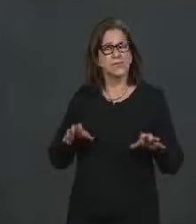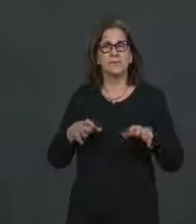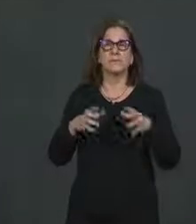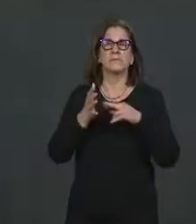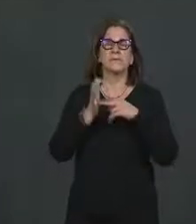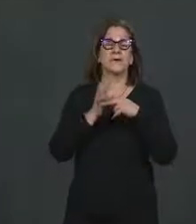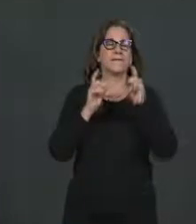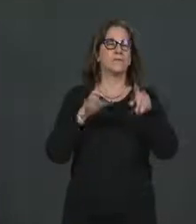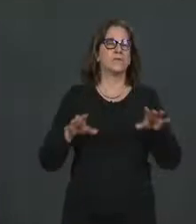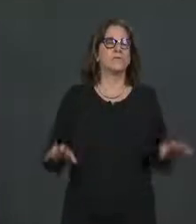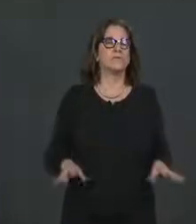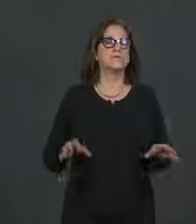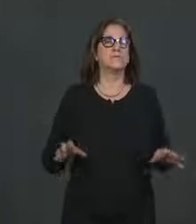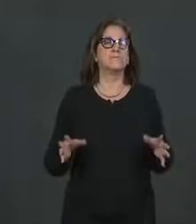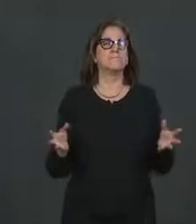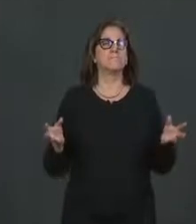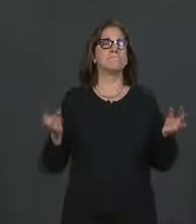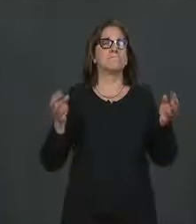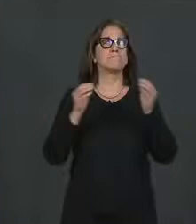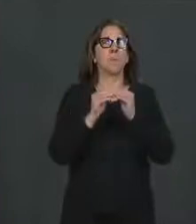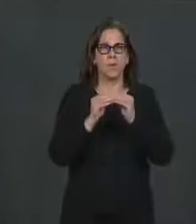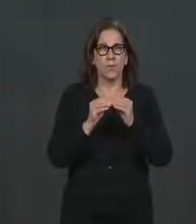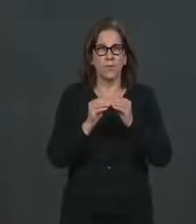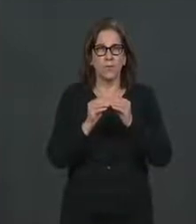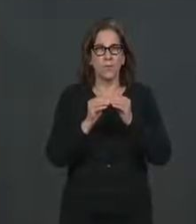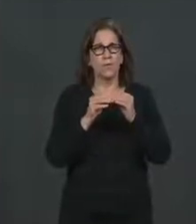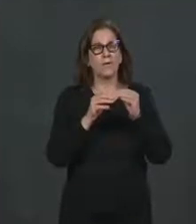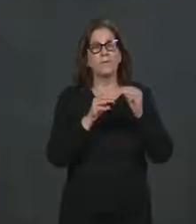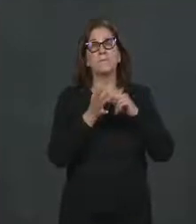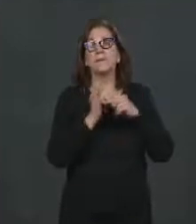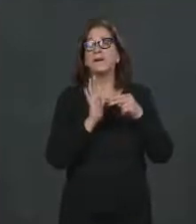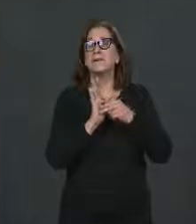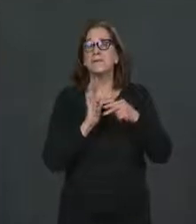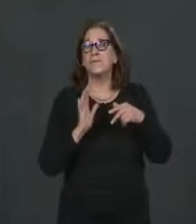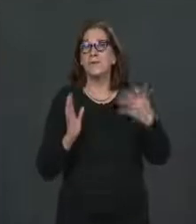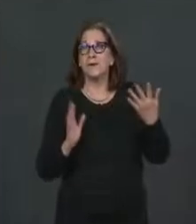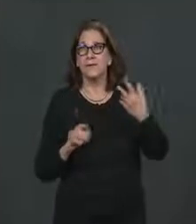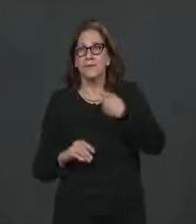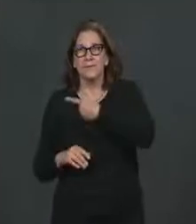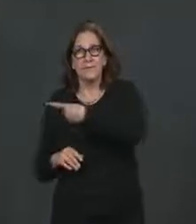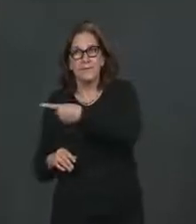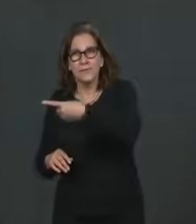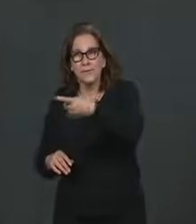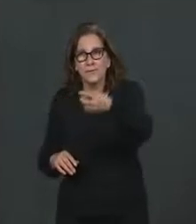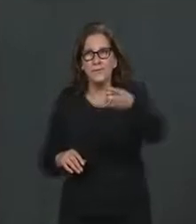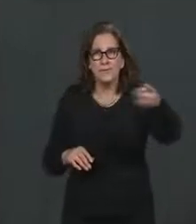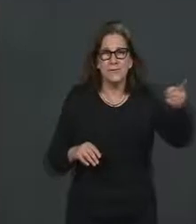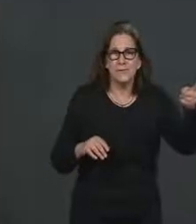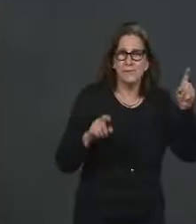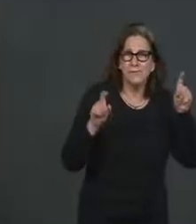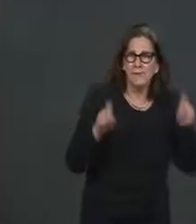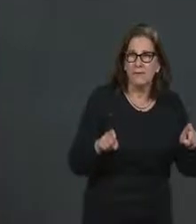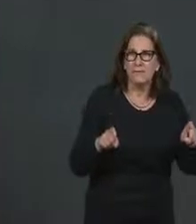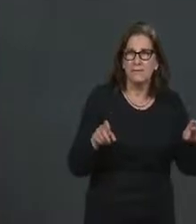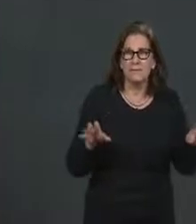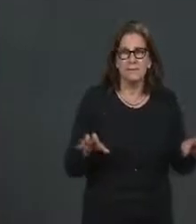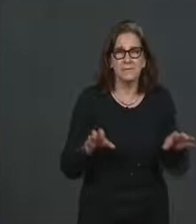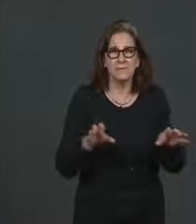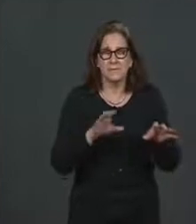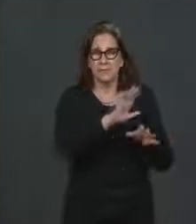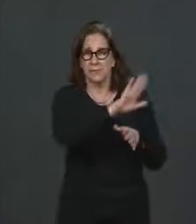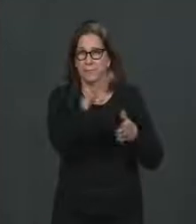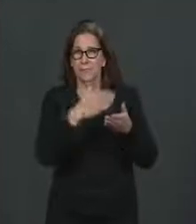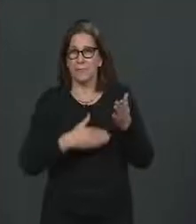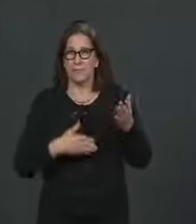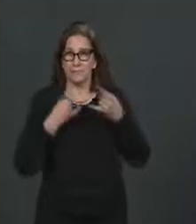us. So let me start here. First, this week, thanks to my administration's intensive